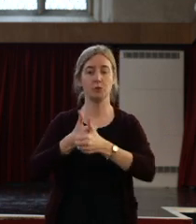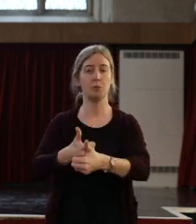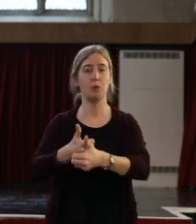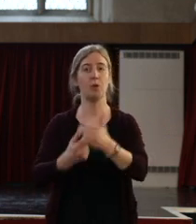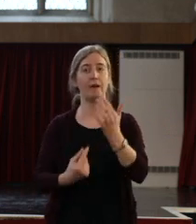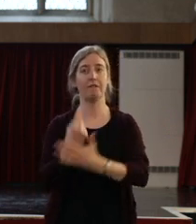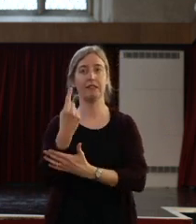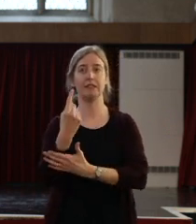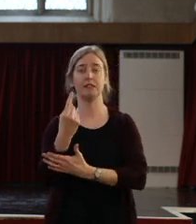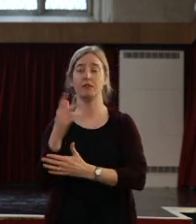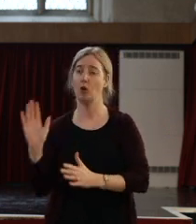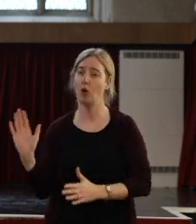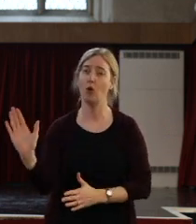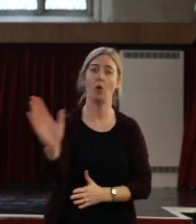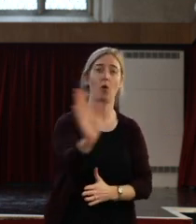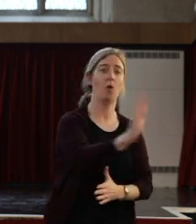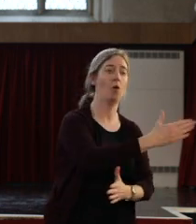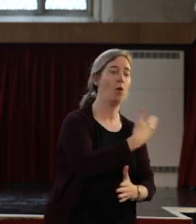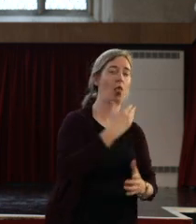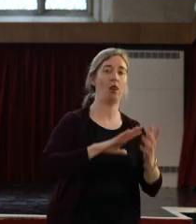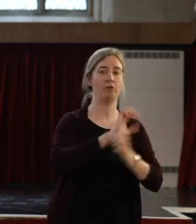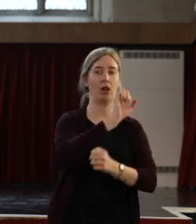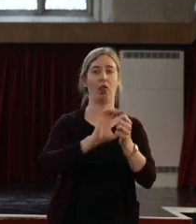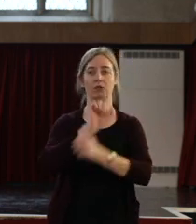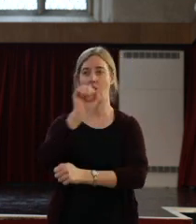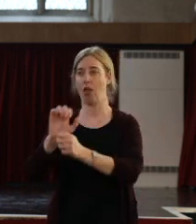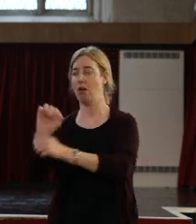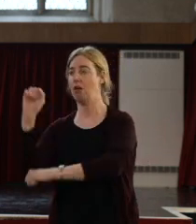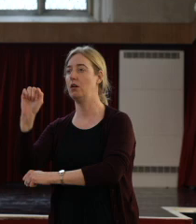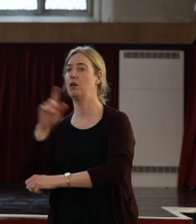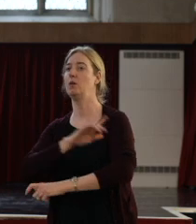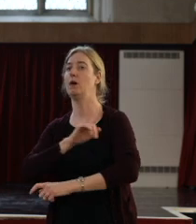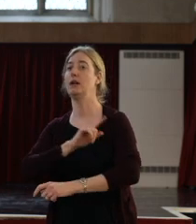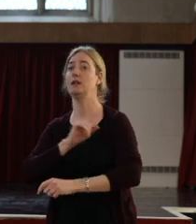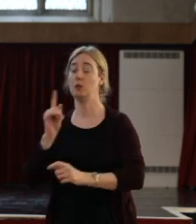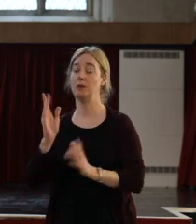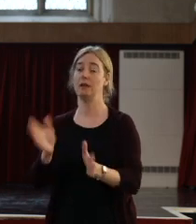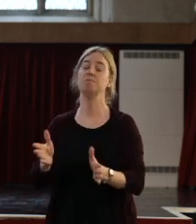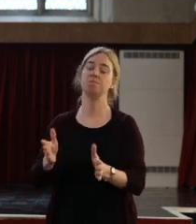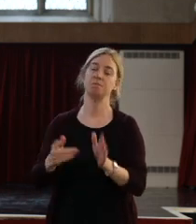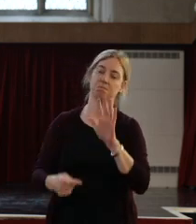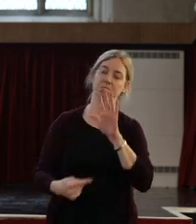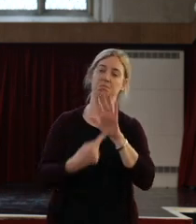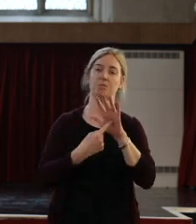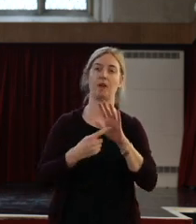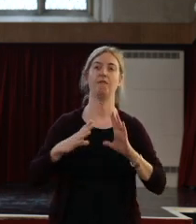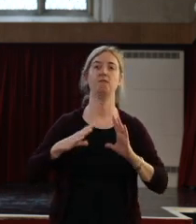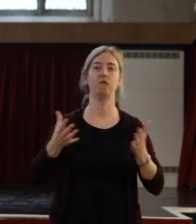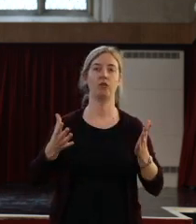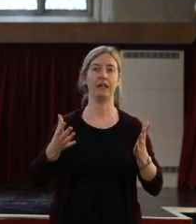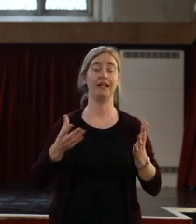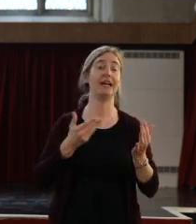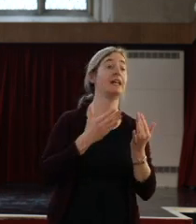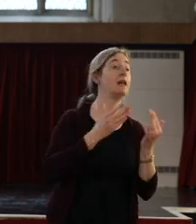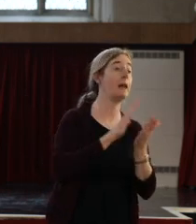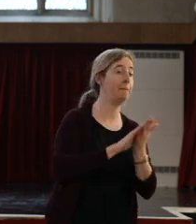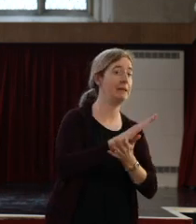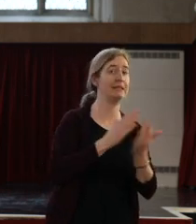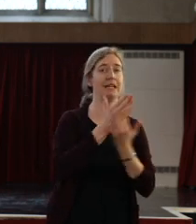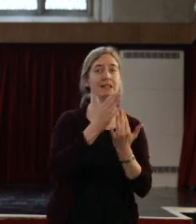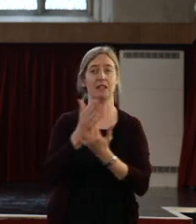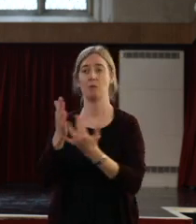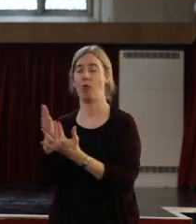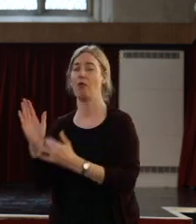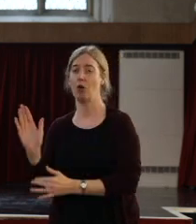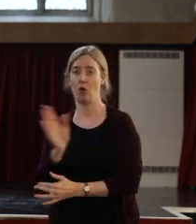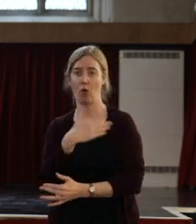events across all different spectrums of culture is to make them free and accessible for anyone. And I think that's the real value of it. And we do